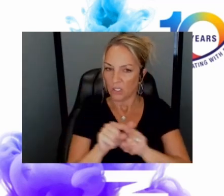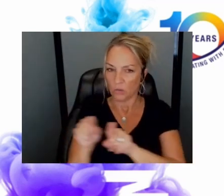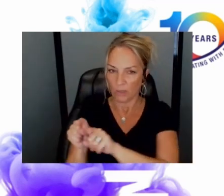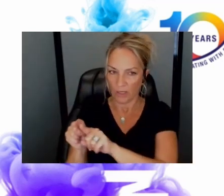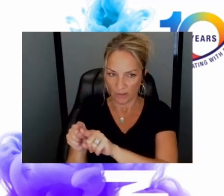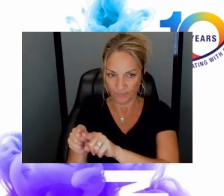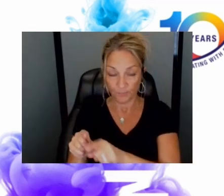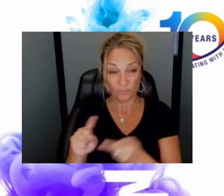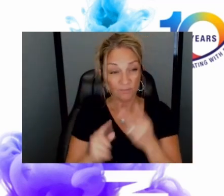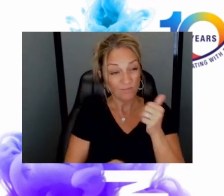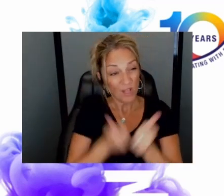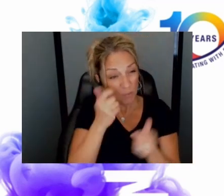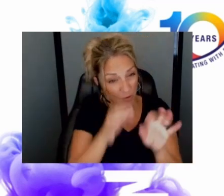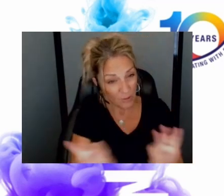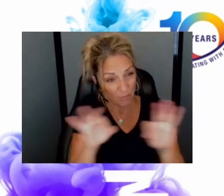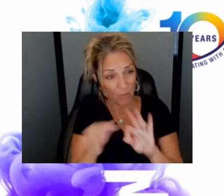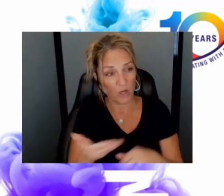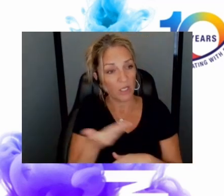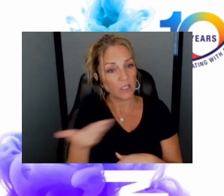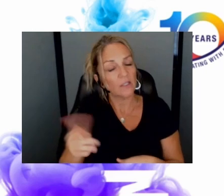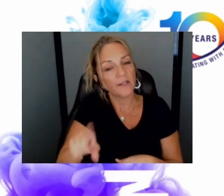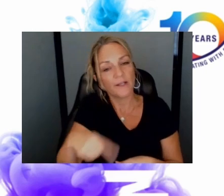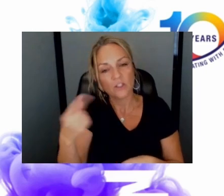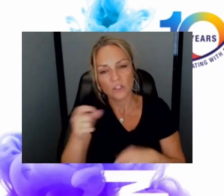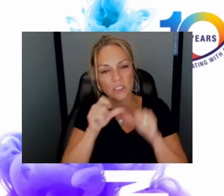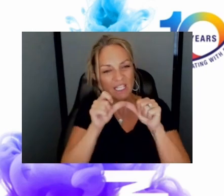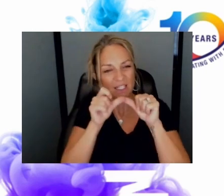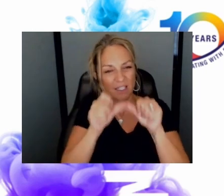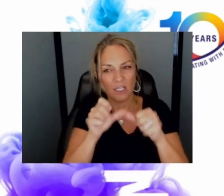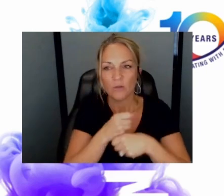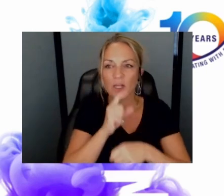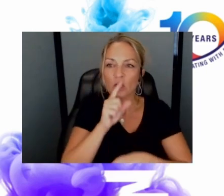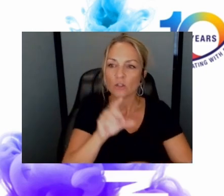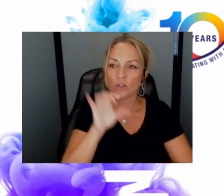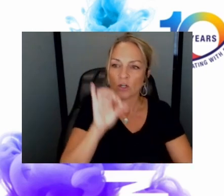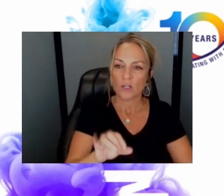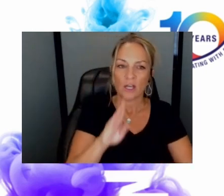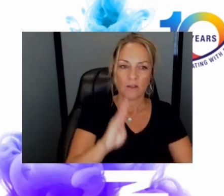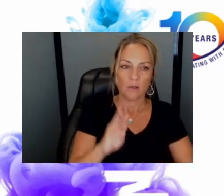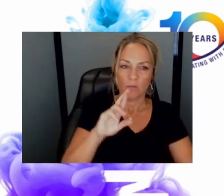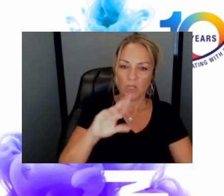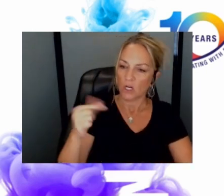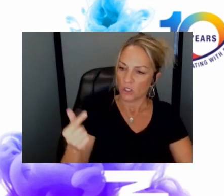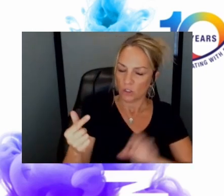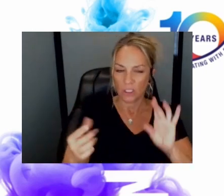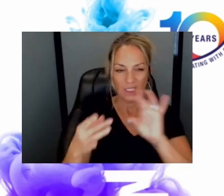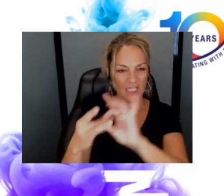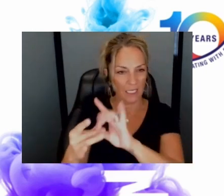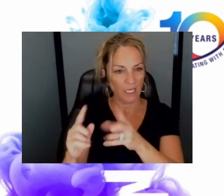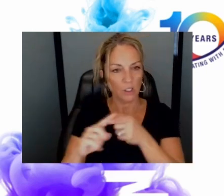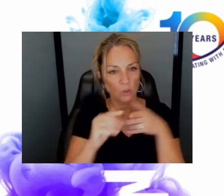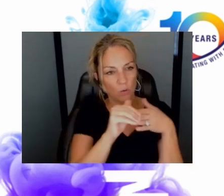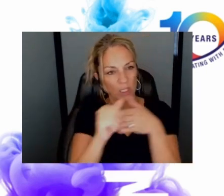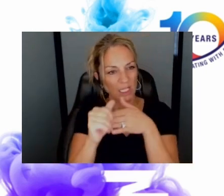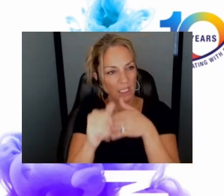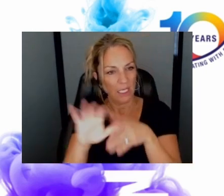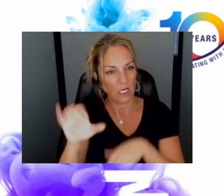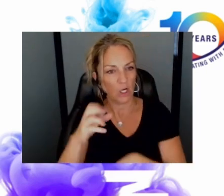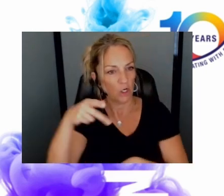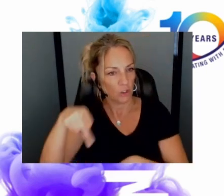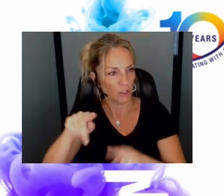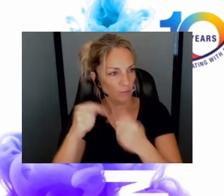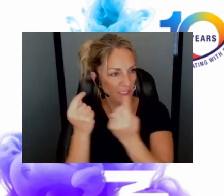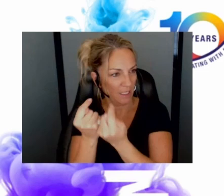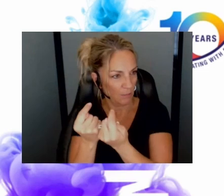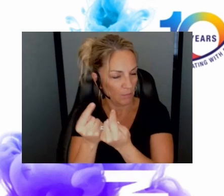thing is just to continue to make sure that the BRG is connected to the leadership team and is providing